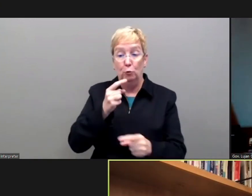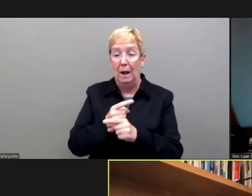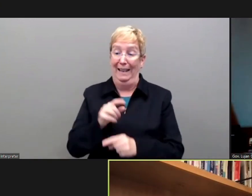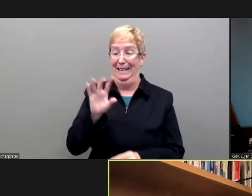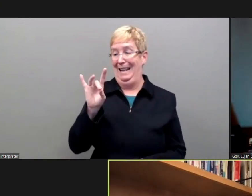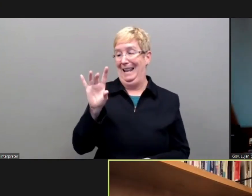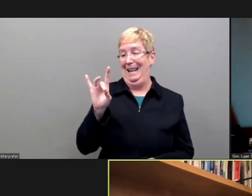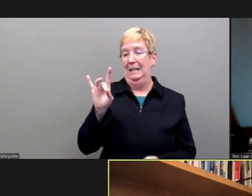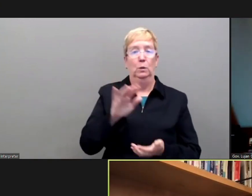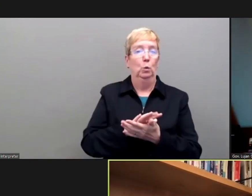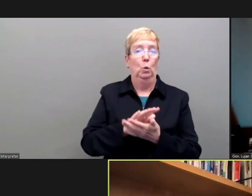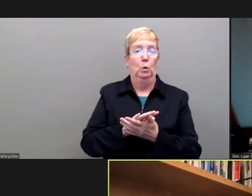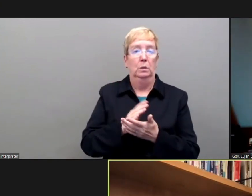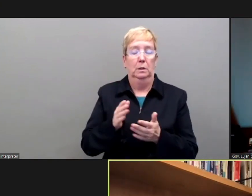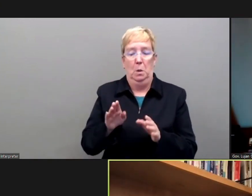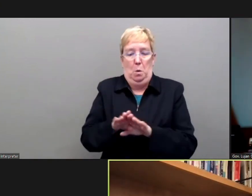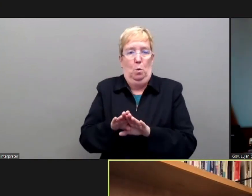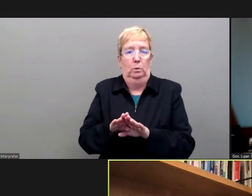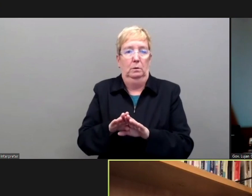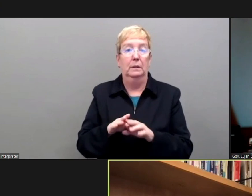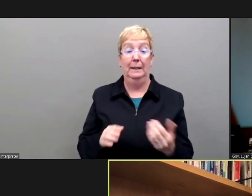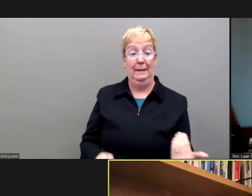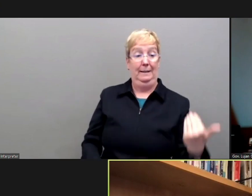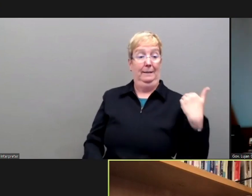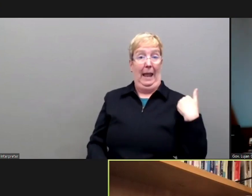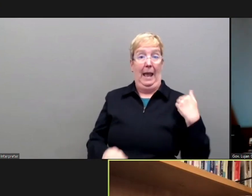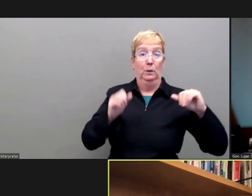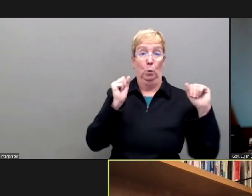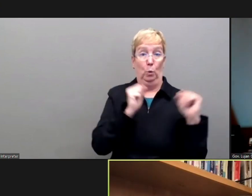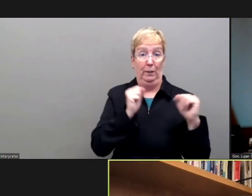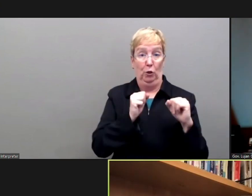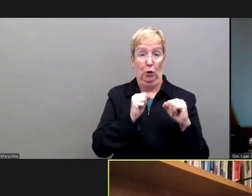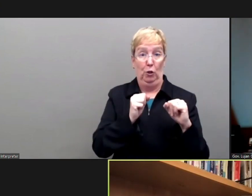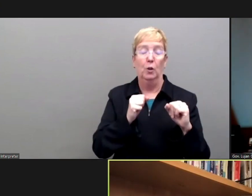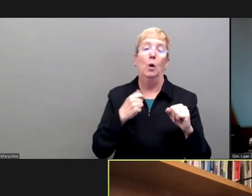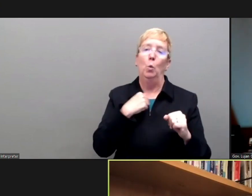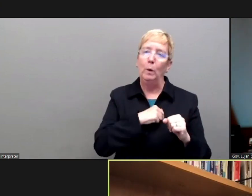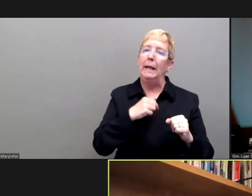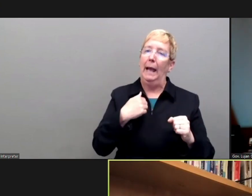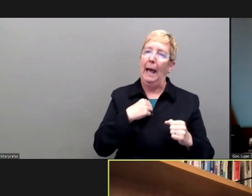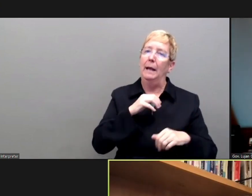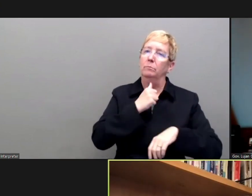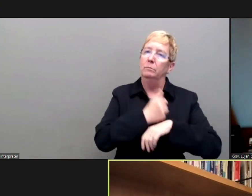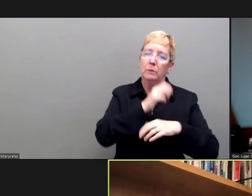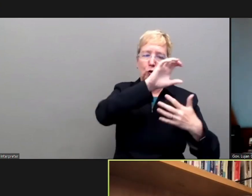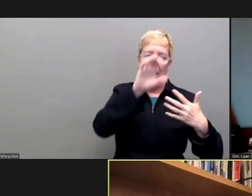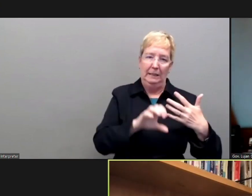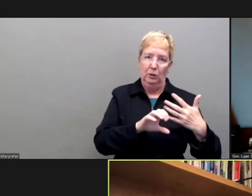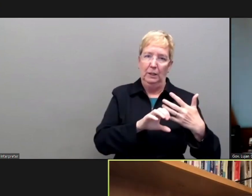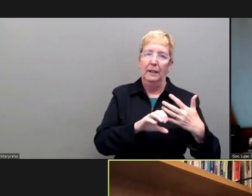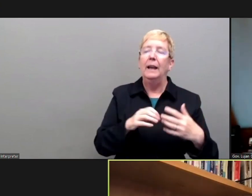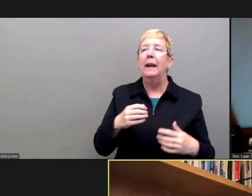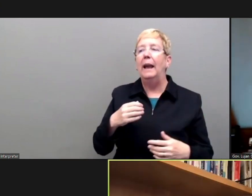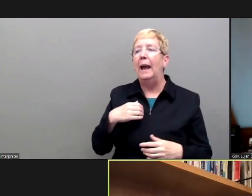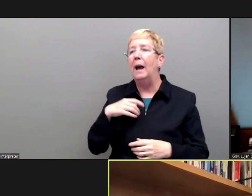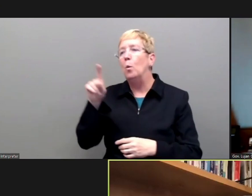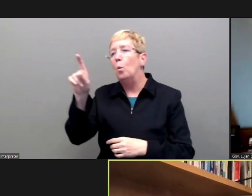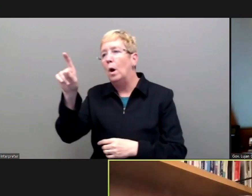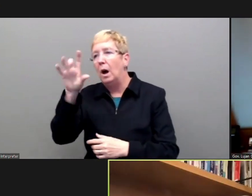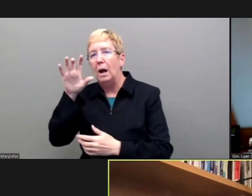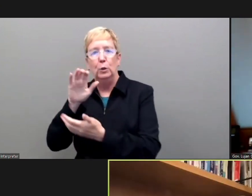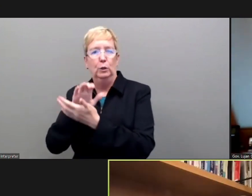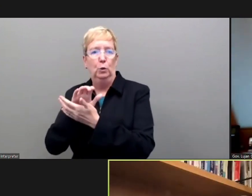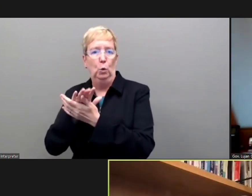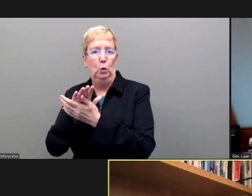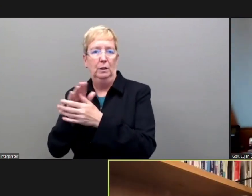closed. Last winter, when we had criteria in place, there were over 100 school closures, and only 2